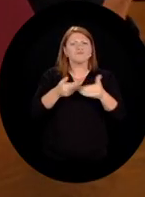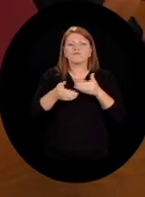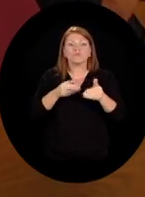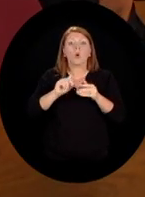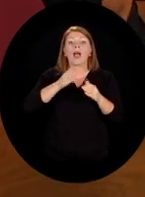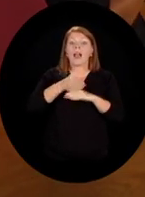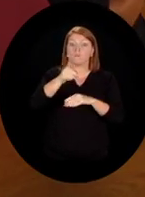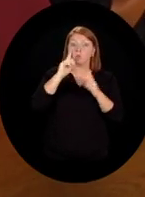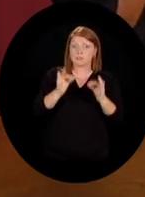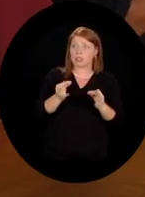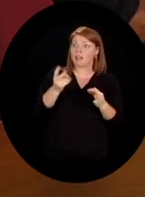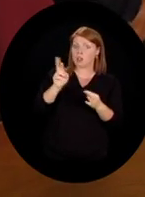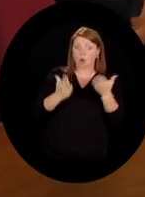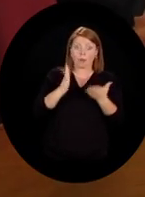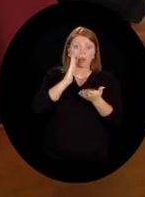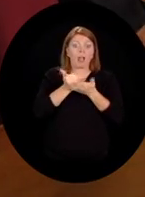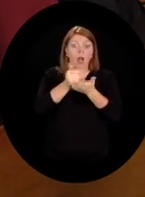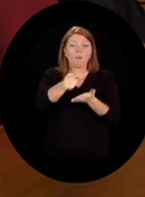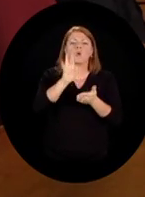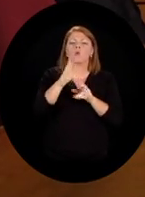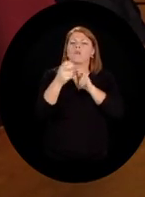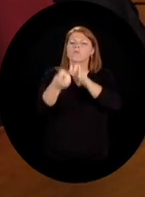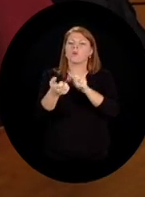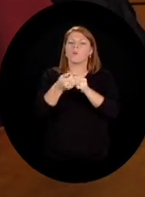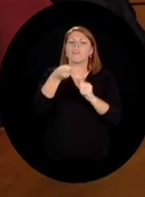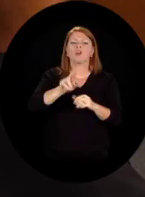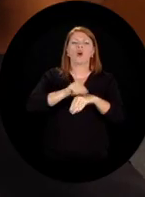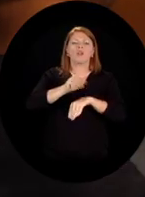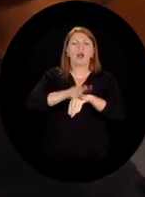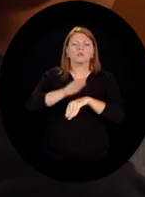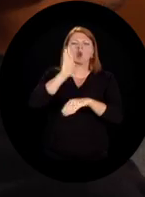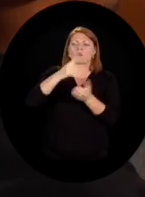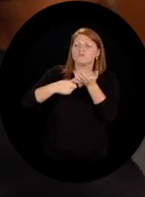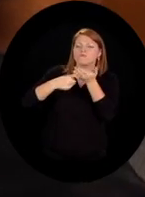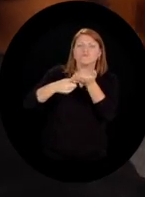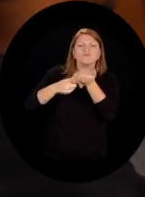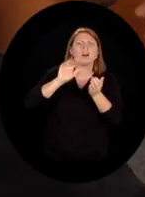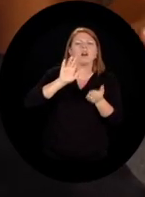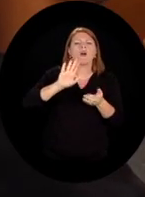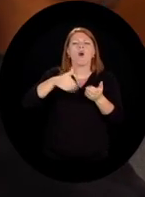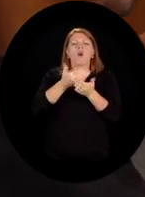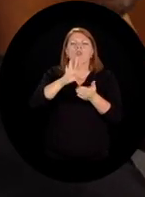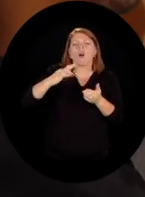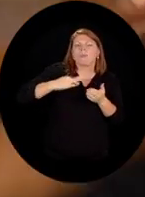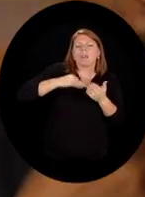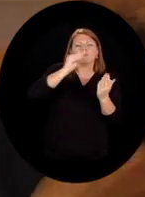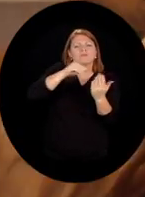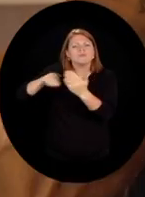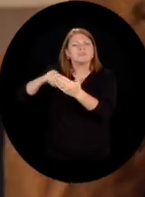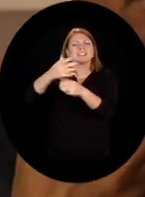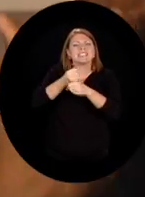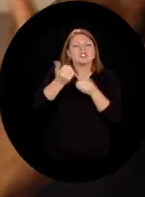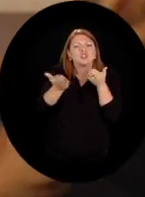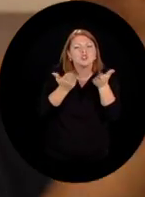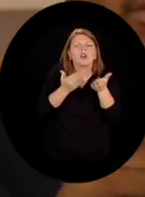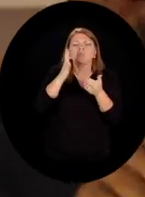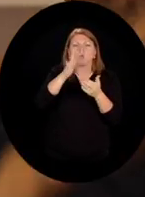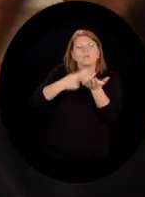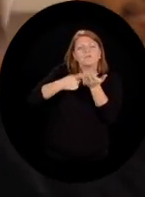you decide VR may be for you, you will meet with a VR counselor to discuss your application for services and your